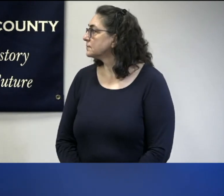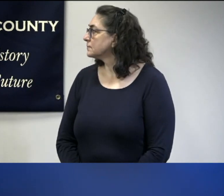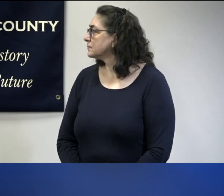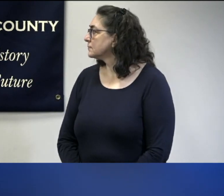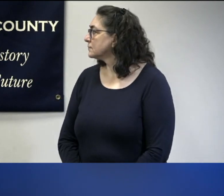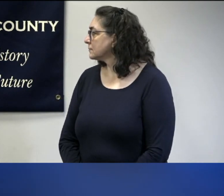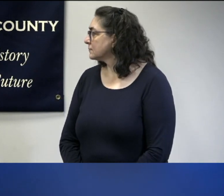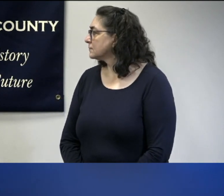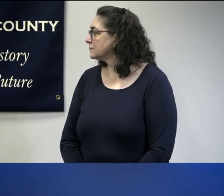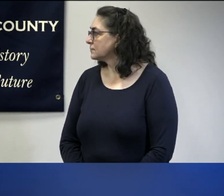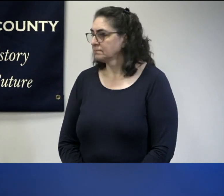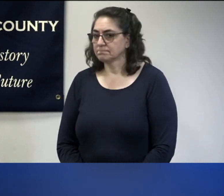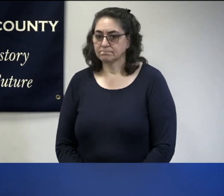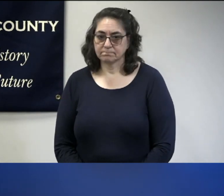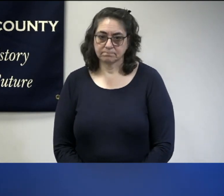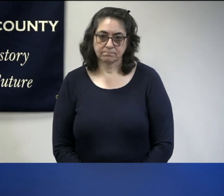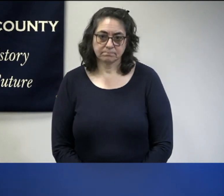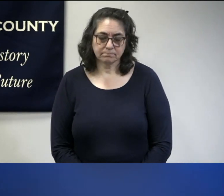Orlando?